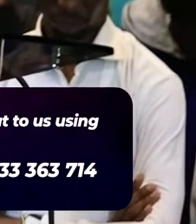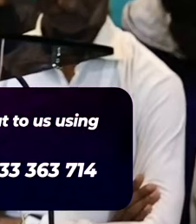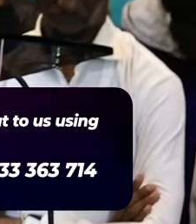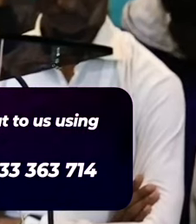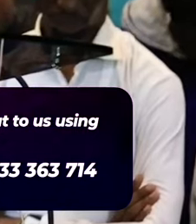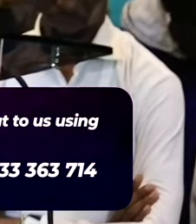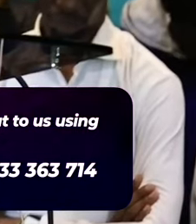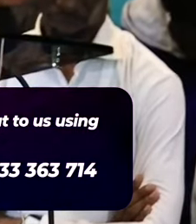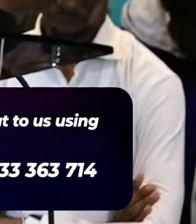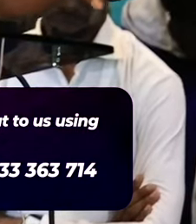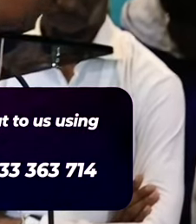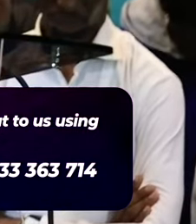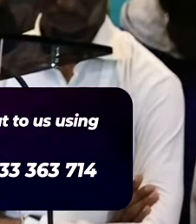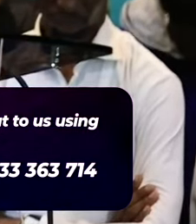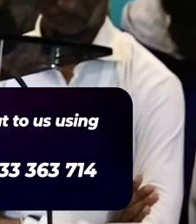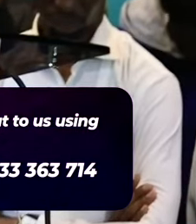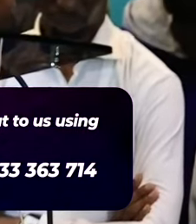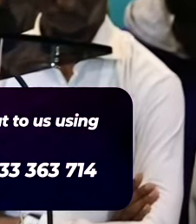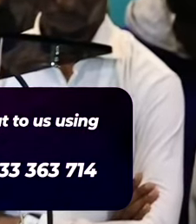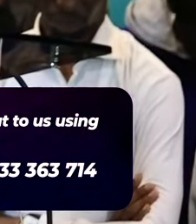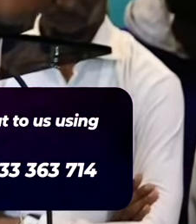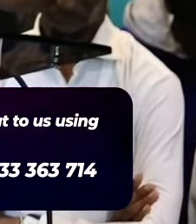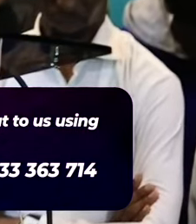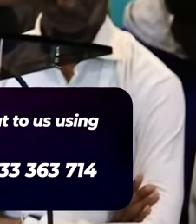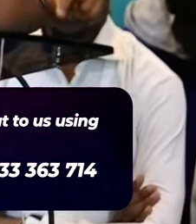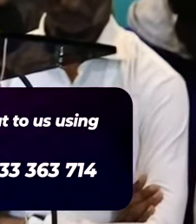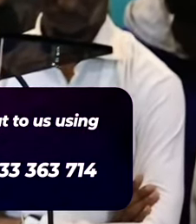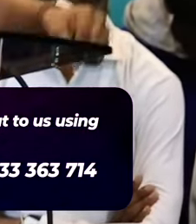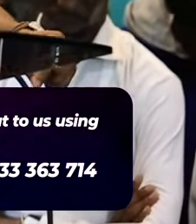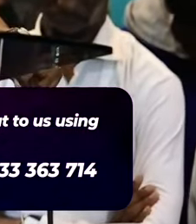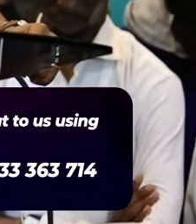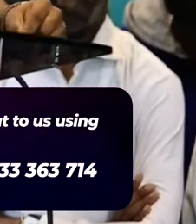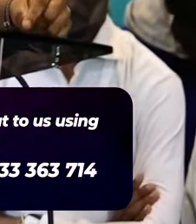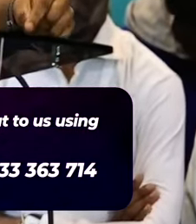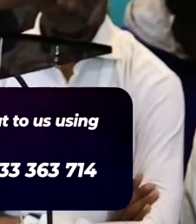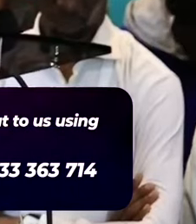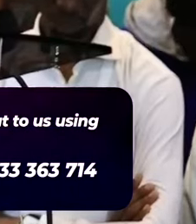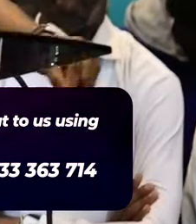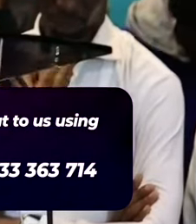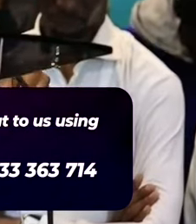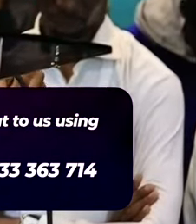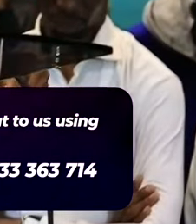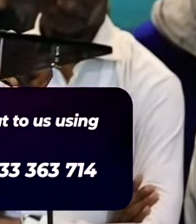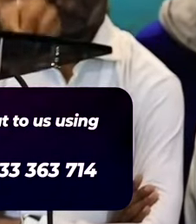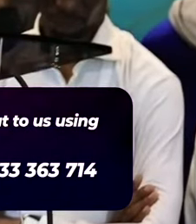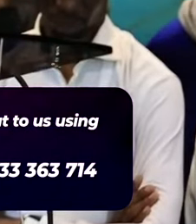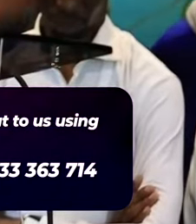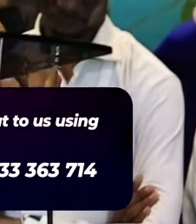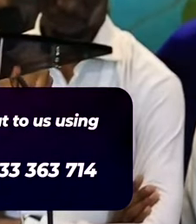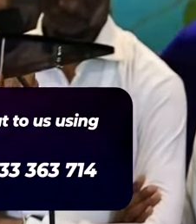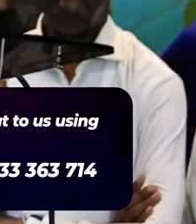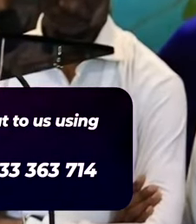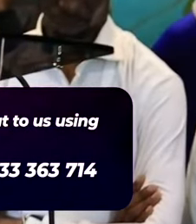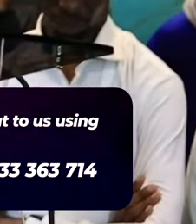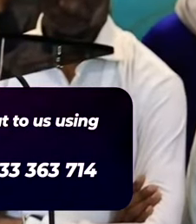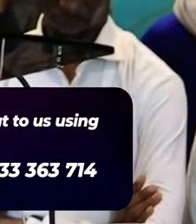here that must be redeemed through accepting Jesus again or for the first time as their